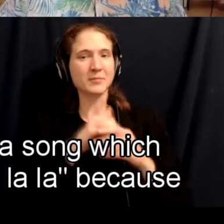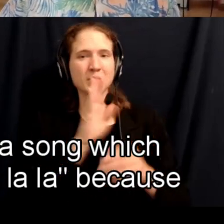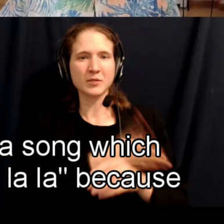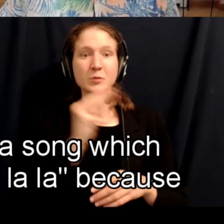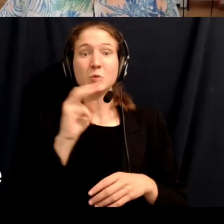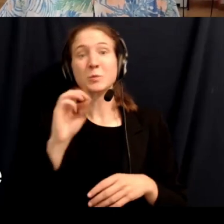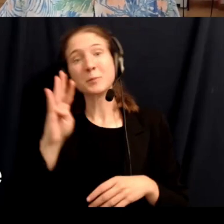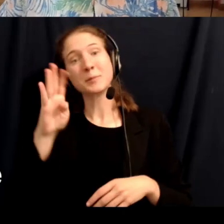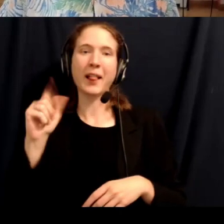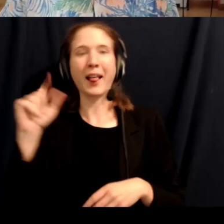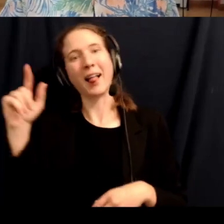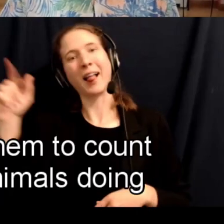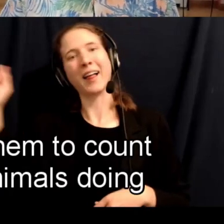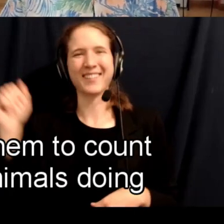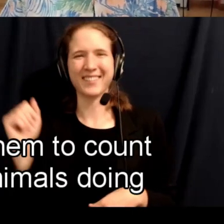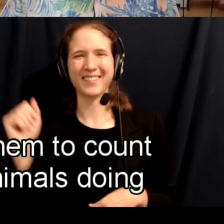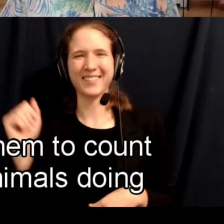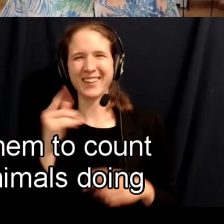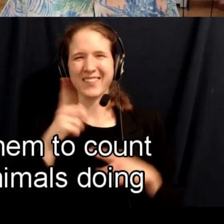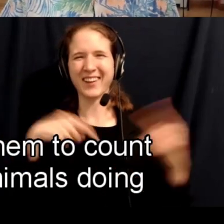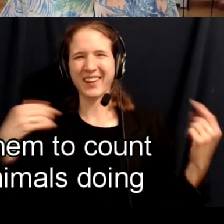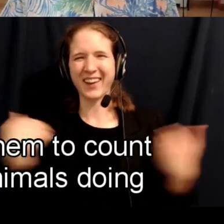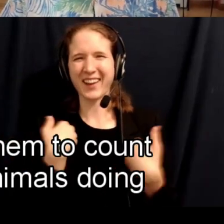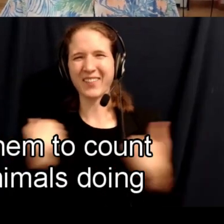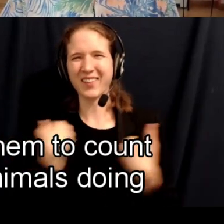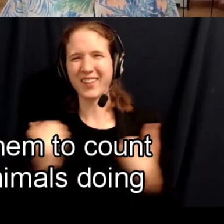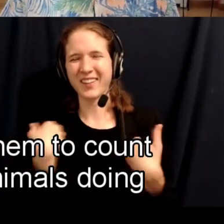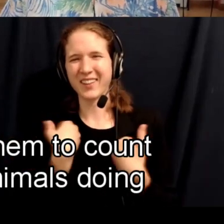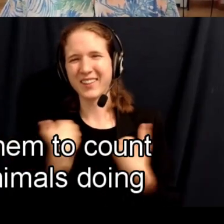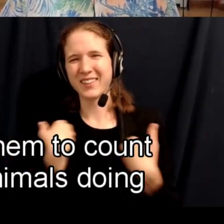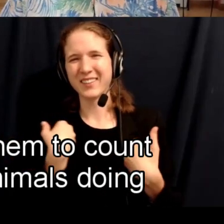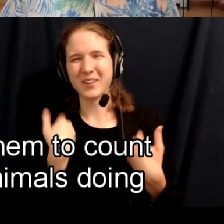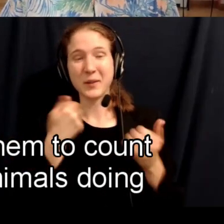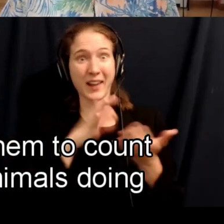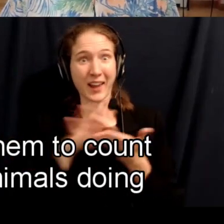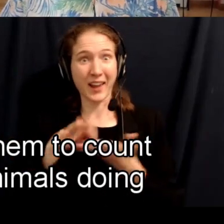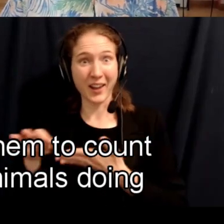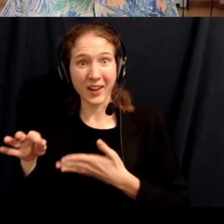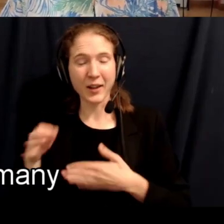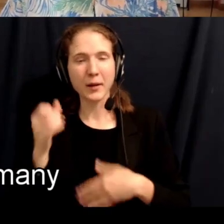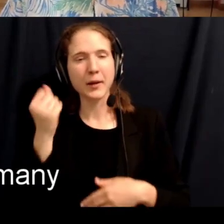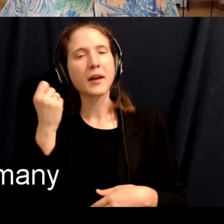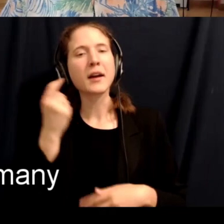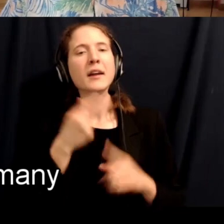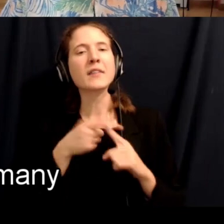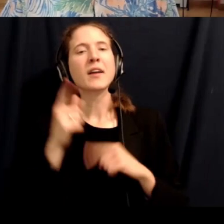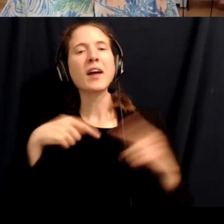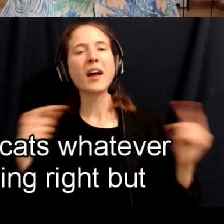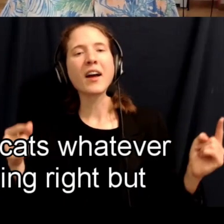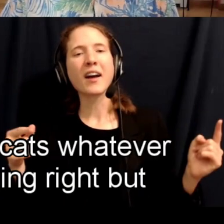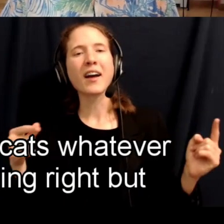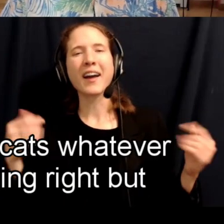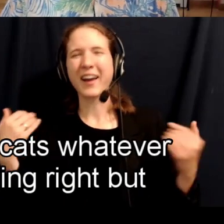ba la la la la because it was all these animals and trying to get them to count, but there were different animals doing each number, how